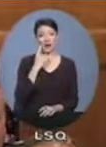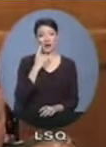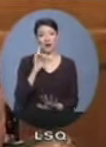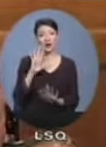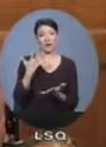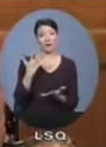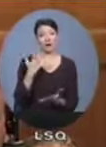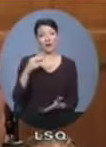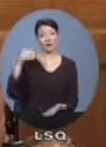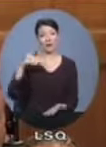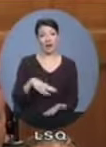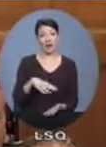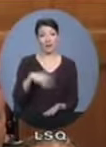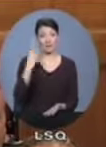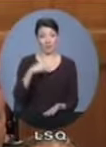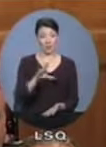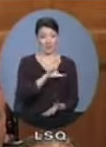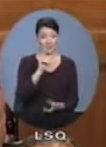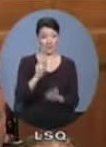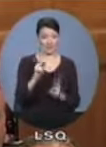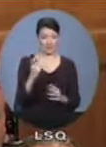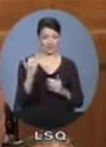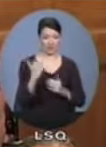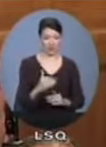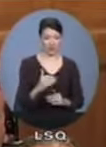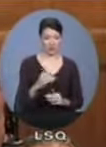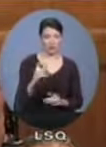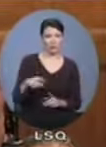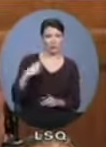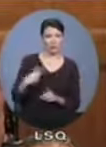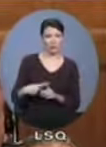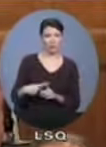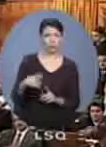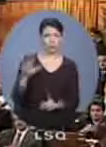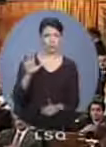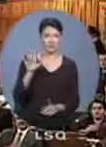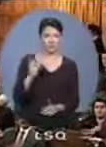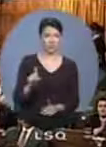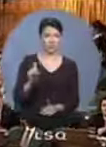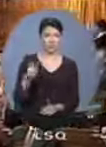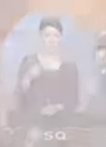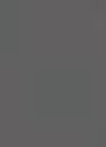fully aware of the measures our government is taking to protect Canadians. The Honourable